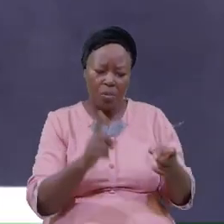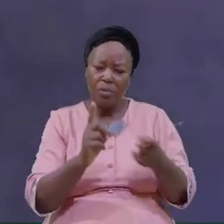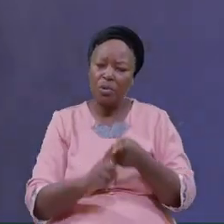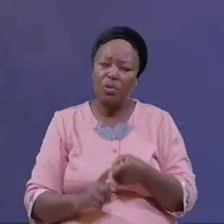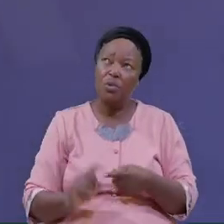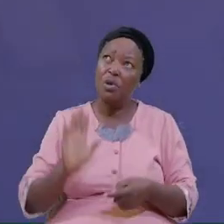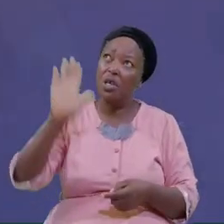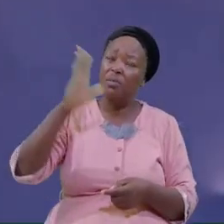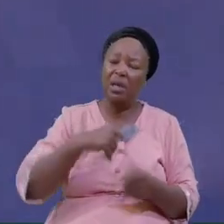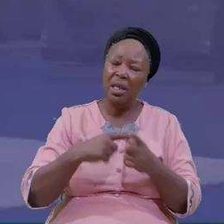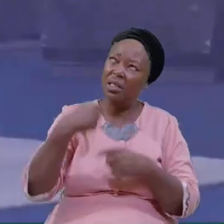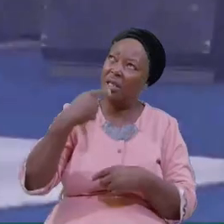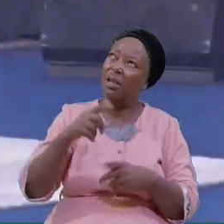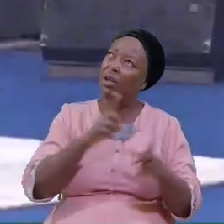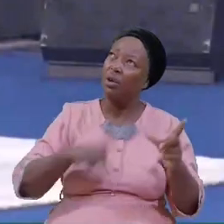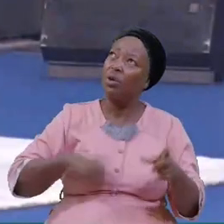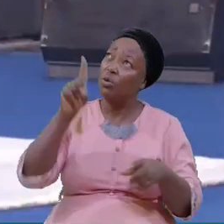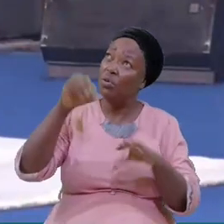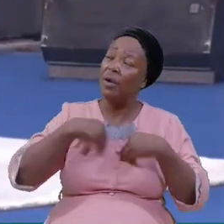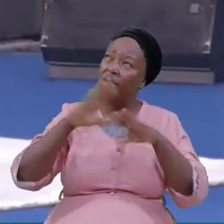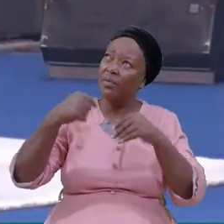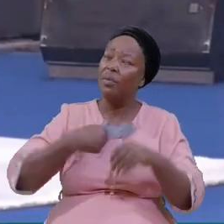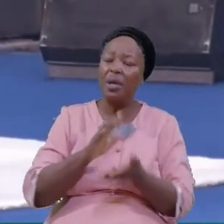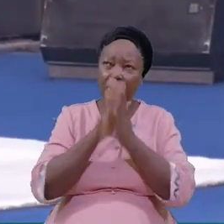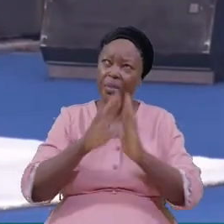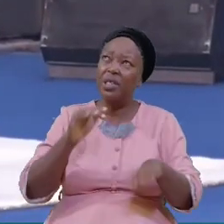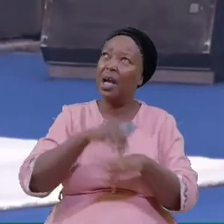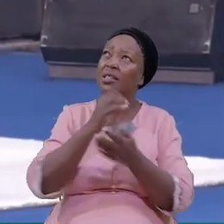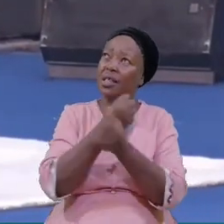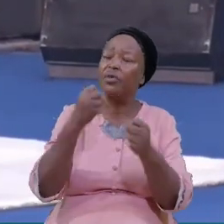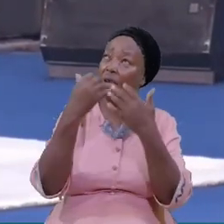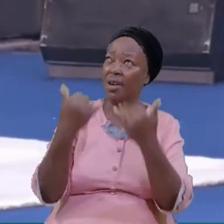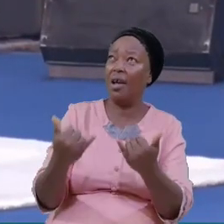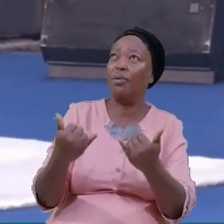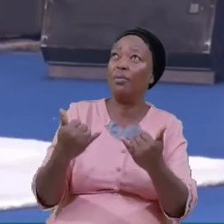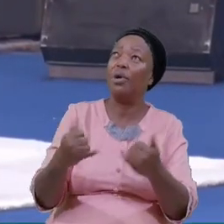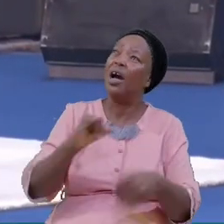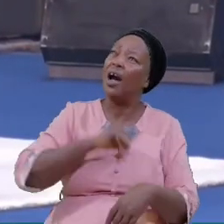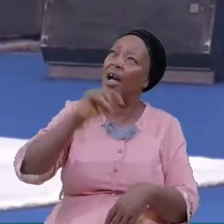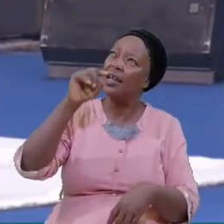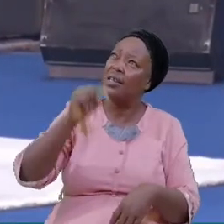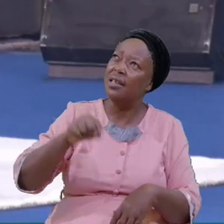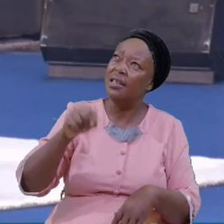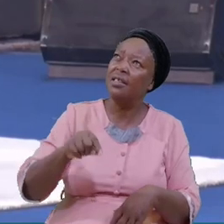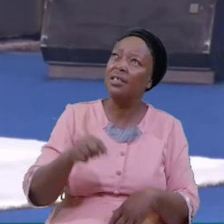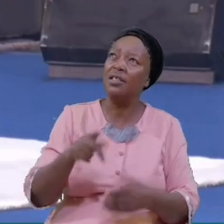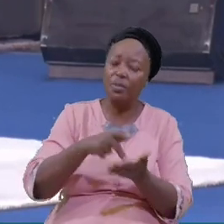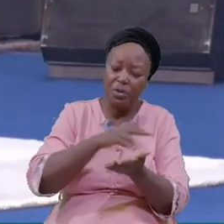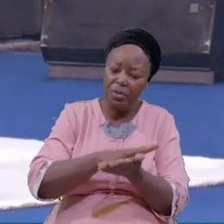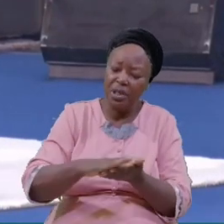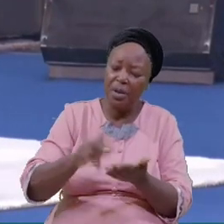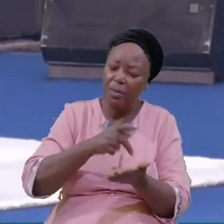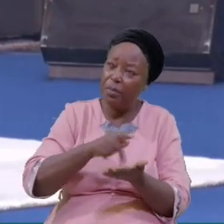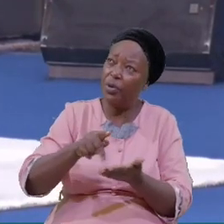you've given me peace at salvation. Now I need purity, pure heart